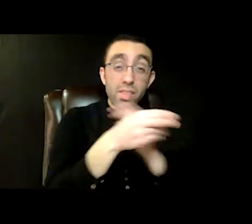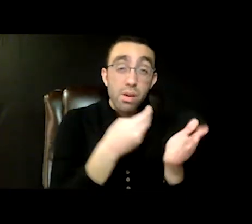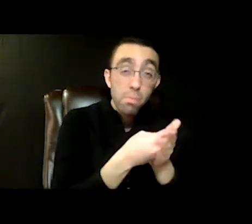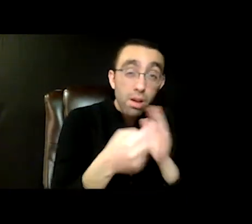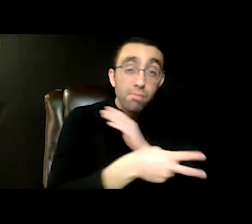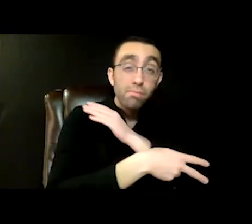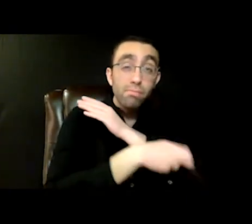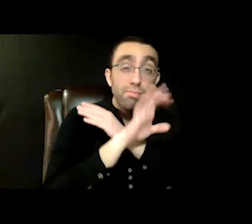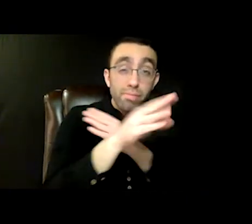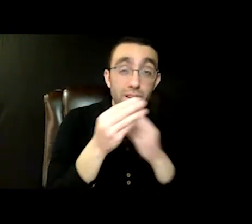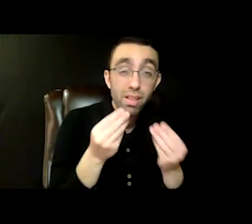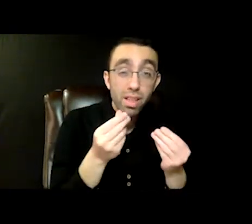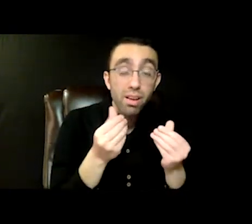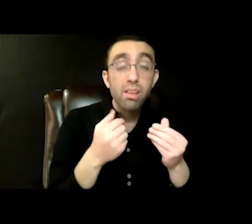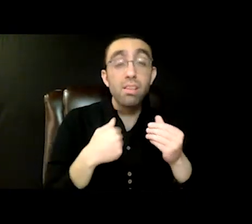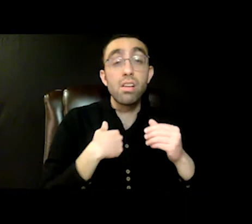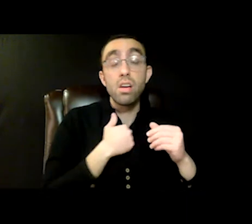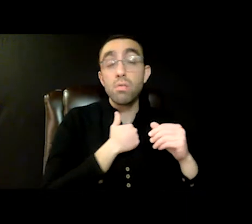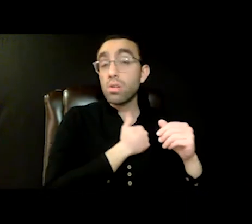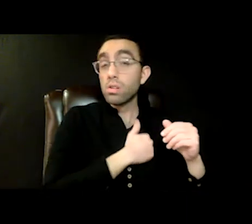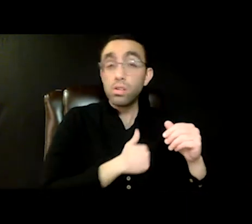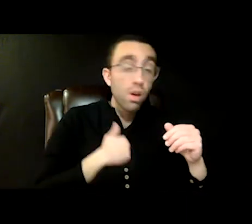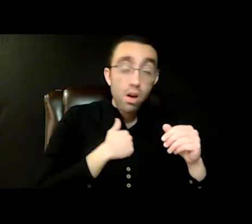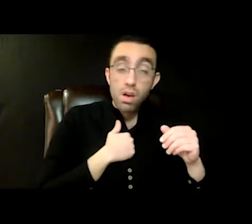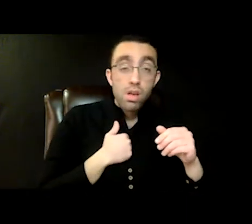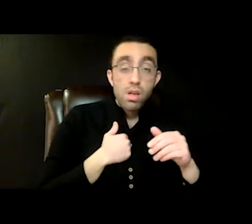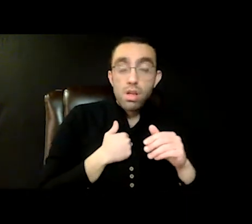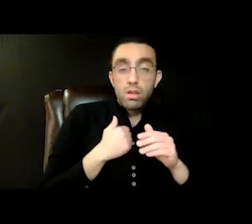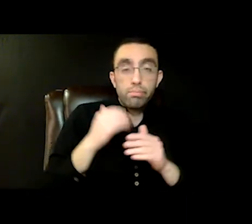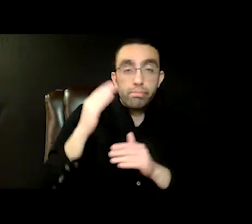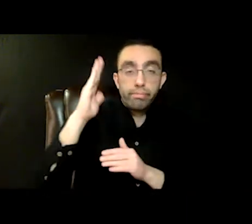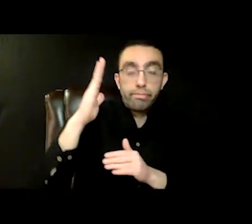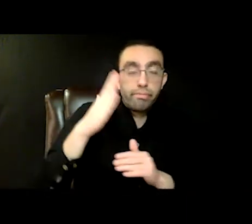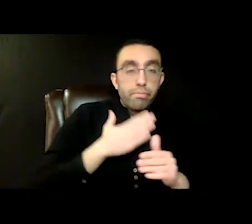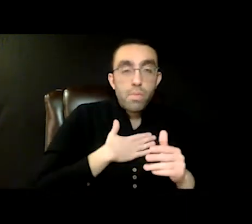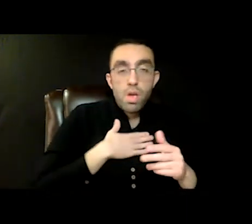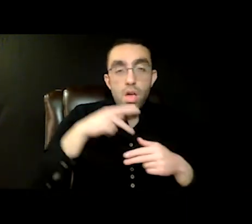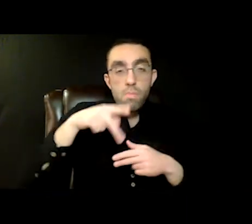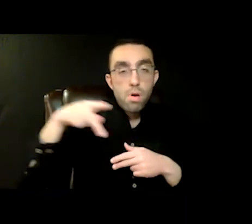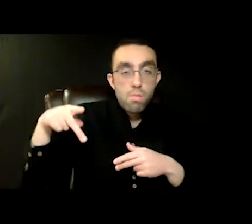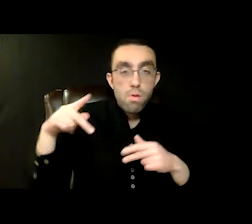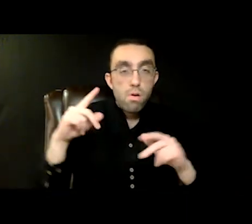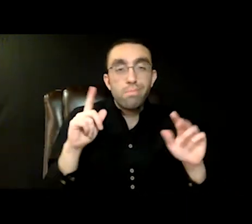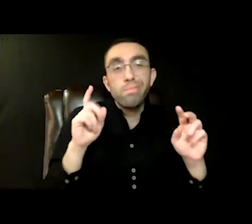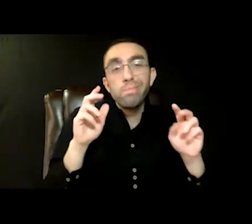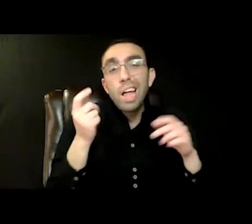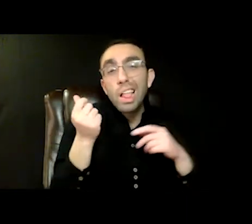And I'm sorry for presenting some slides that are, you know,